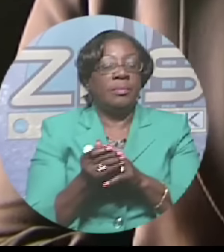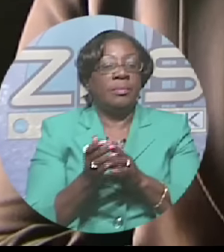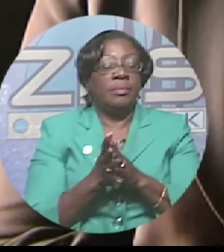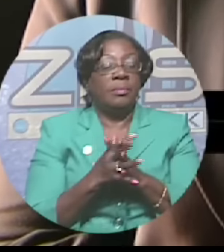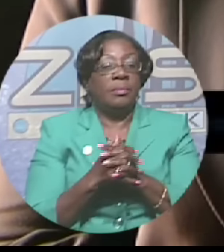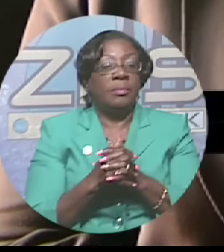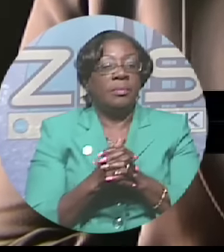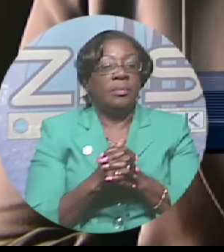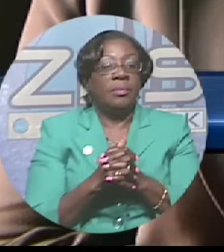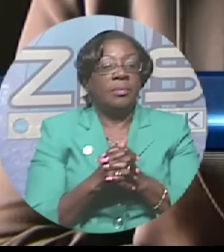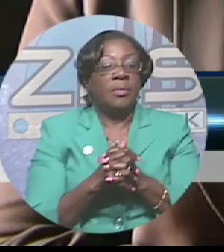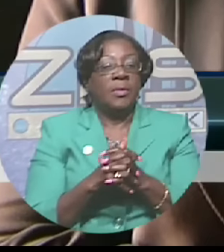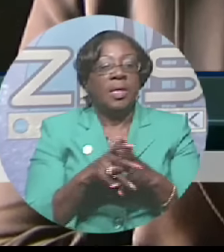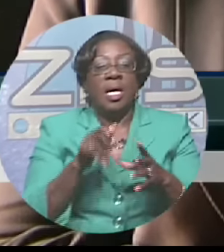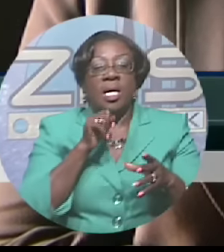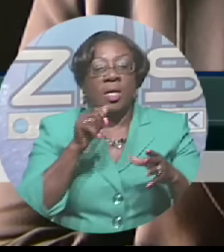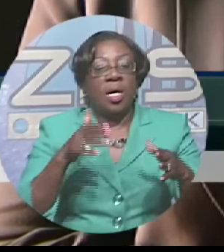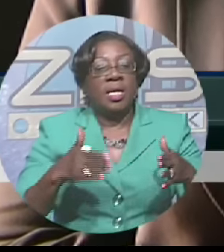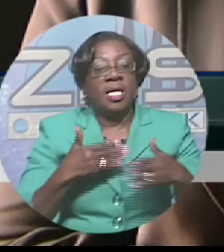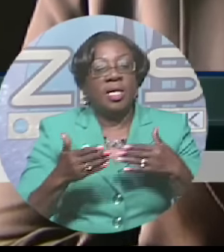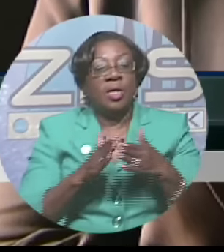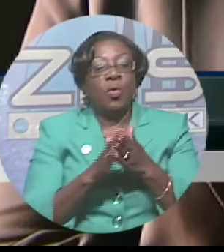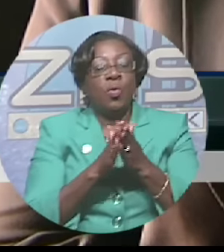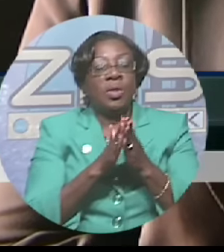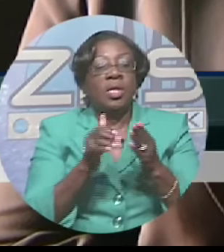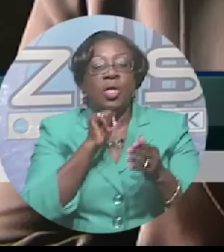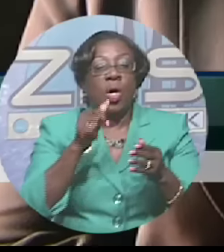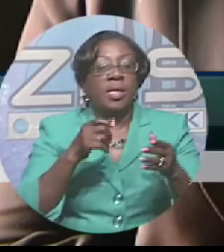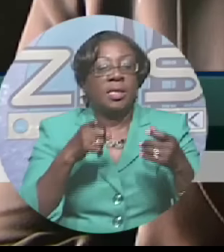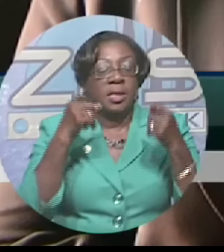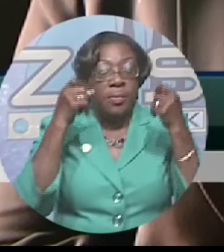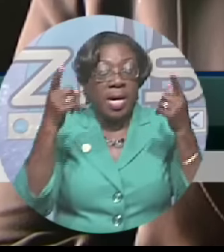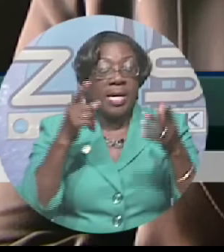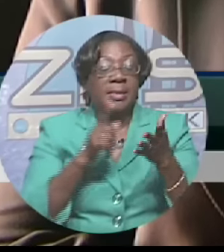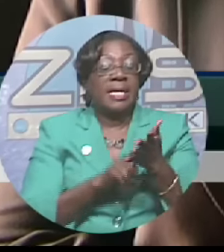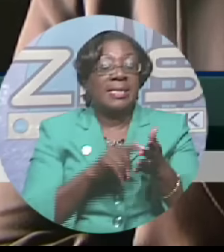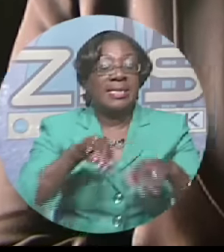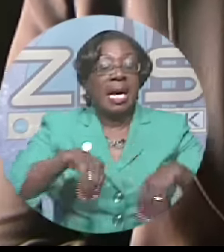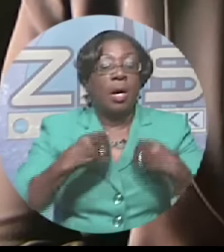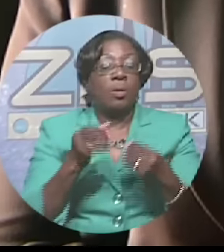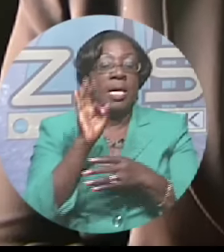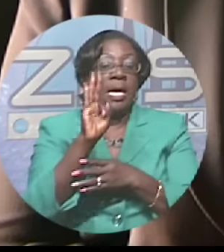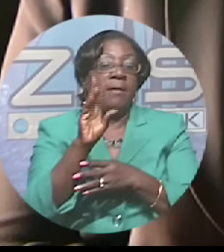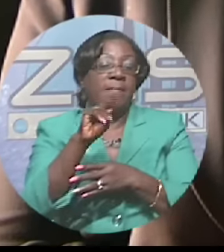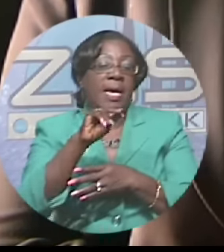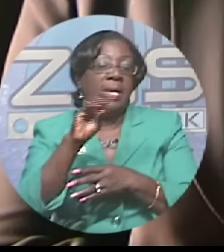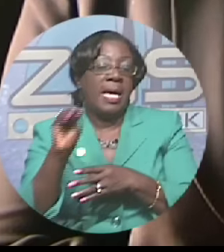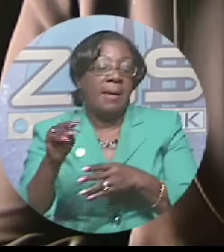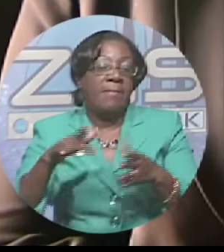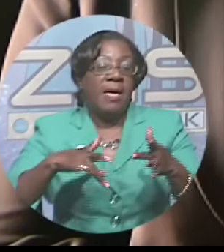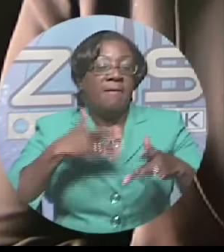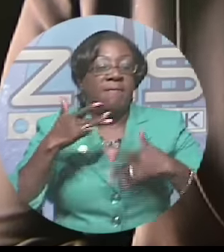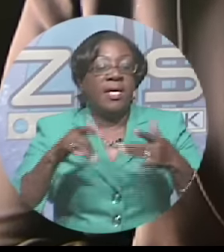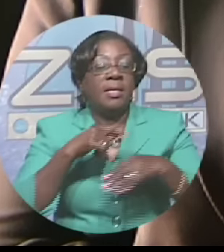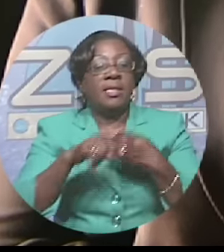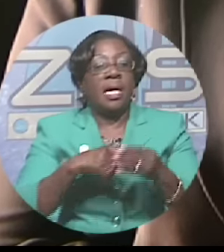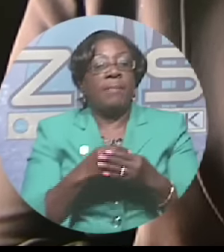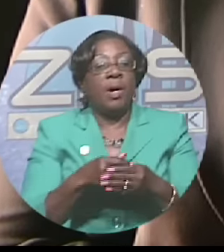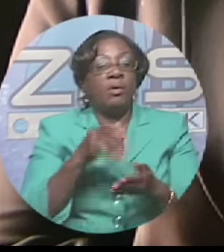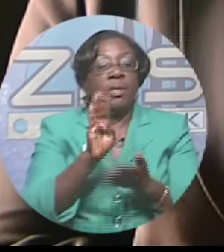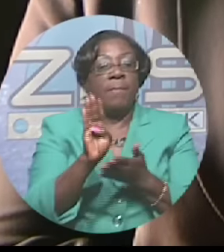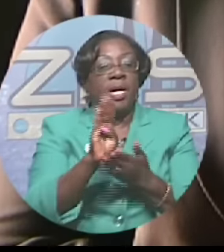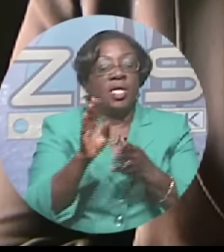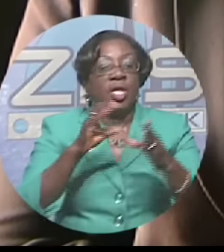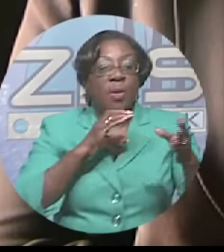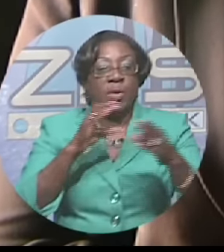Janaya. Not enthused, not surprised. That's how the opposition Free National Movement feels about the 2016-2017 budget